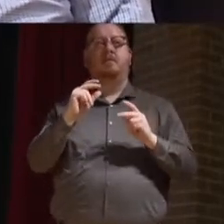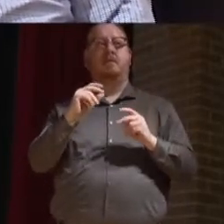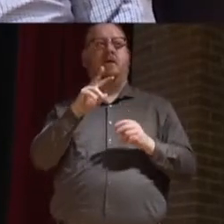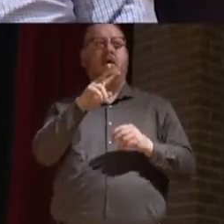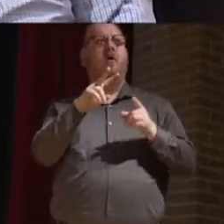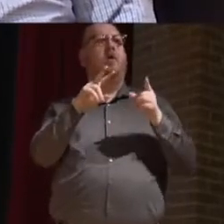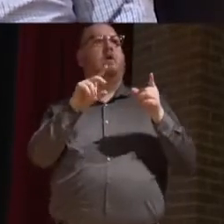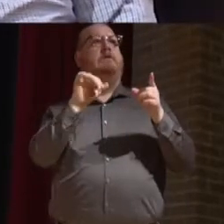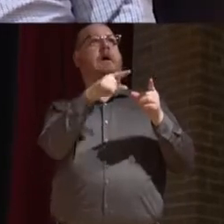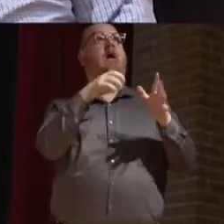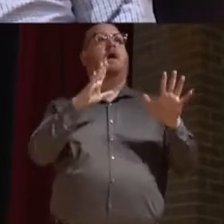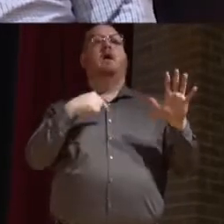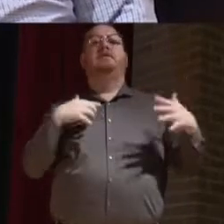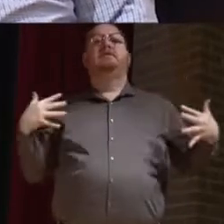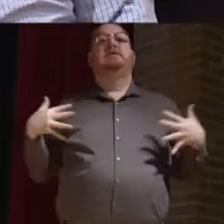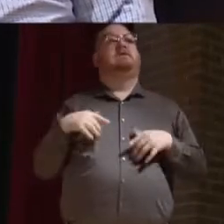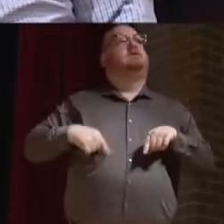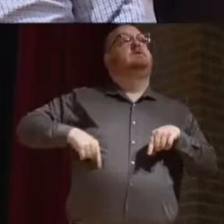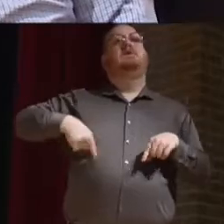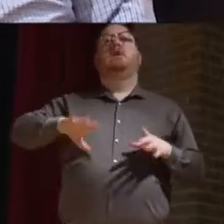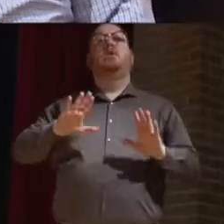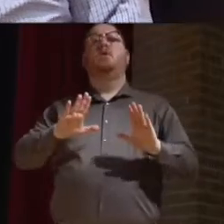with disabilities. Right, right.